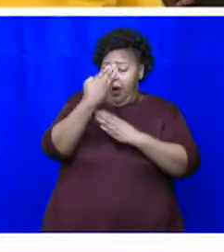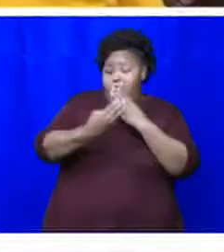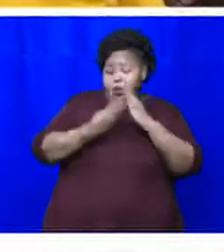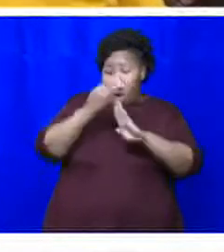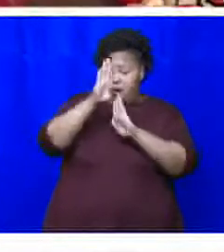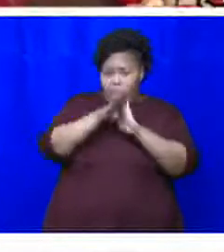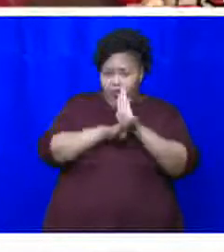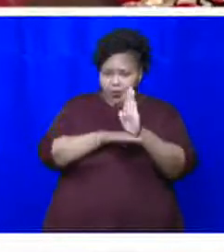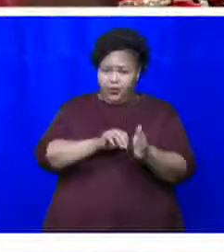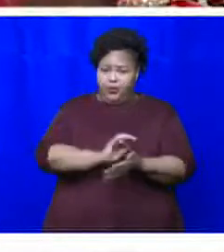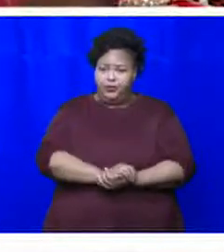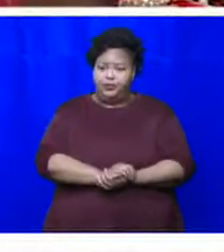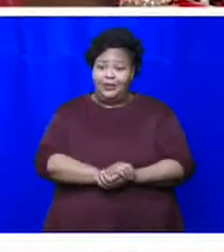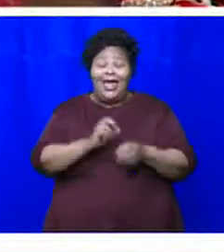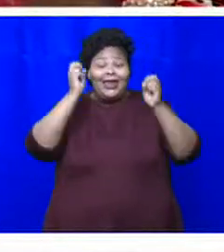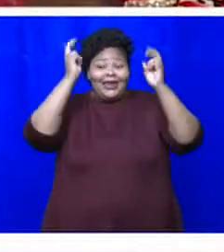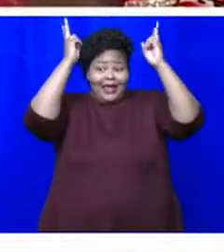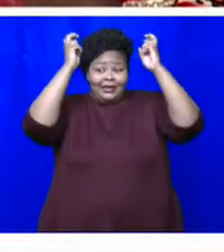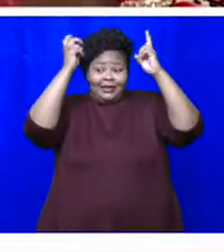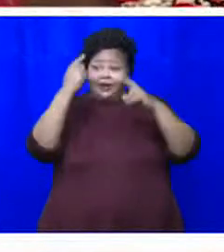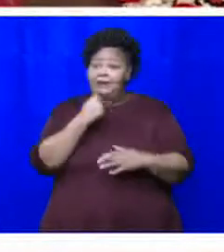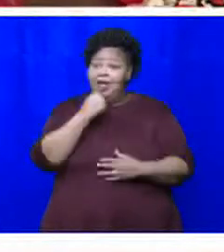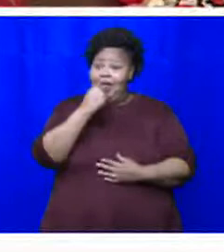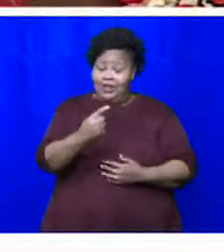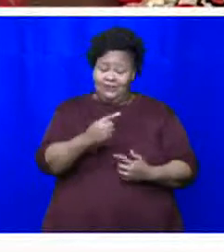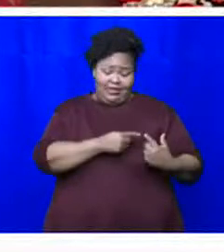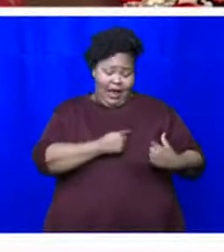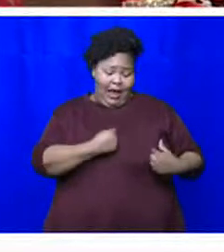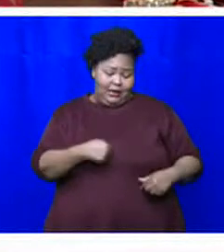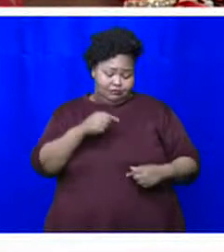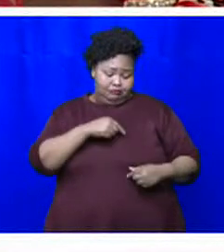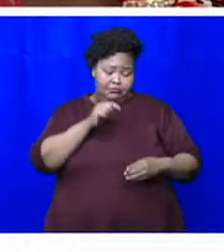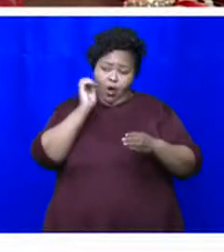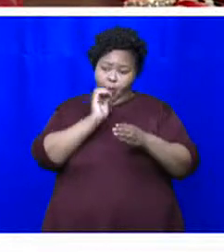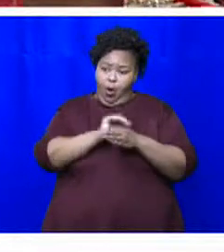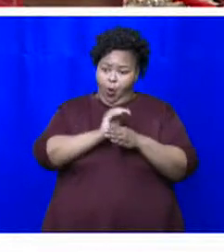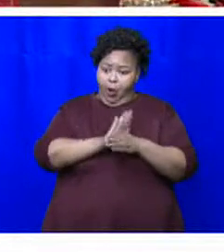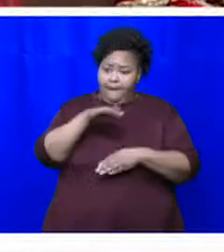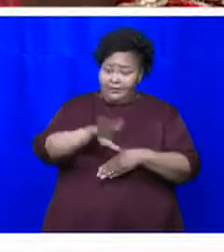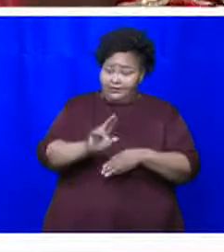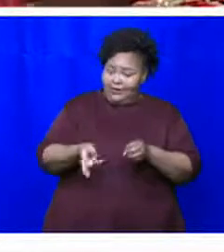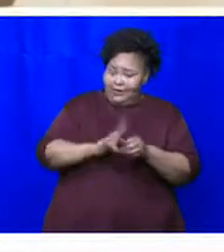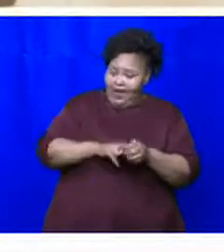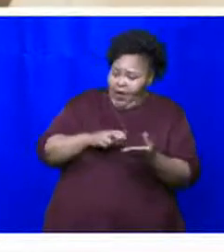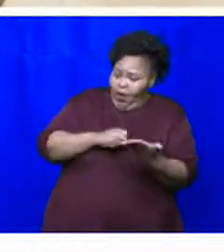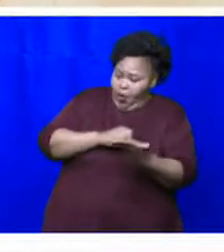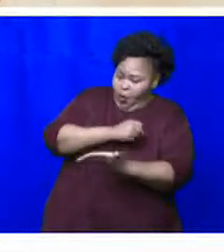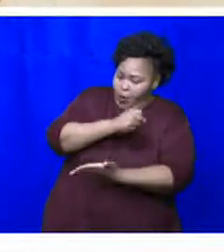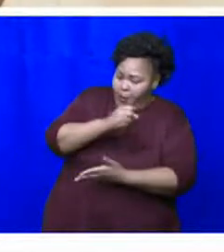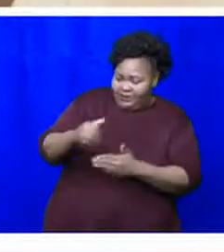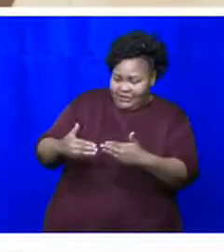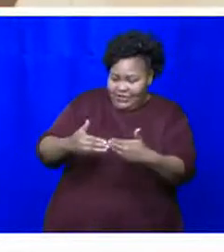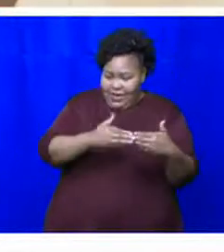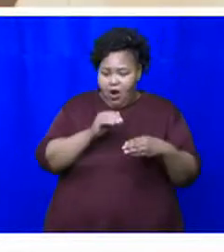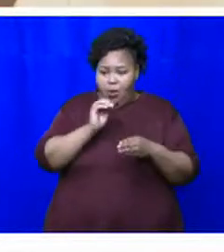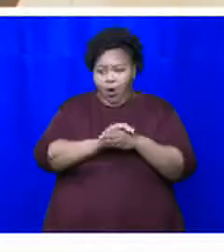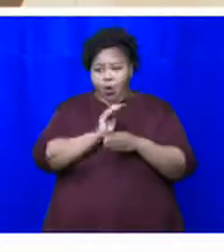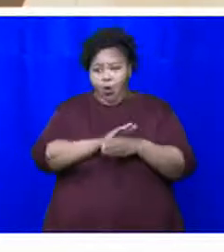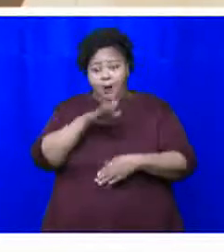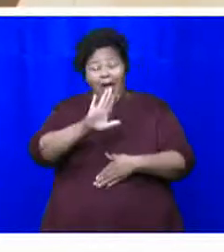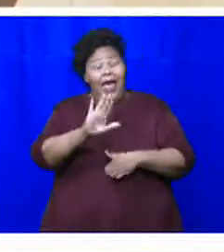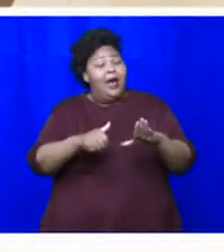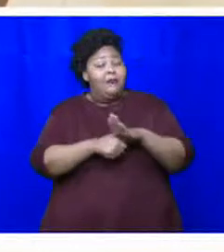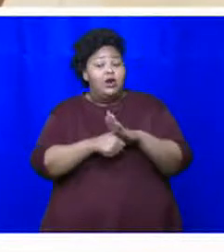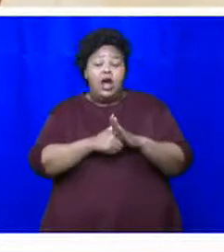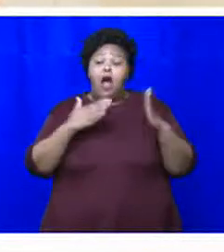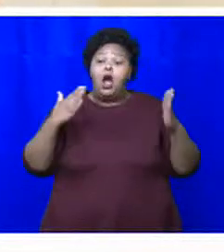Hearts and Communities aims to communicate that healing is essential as millions of families